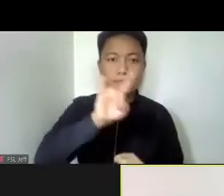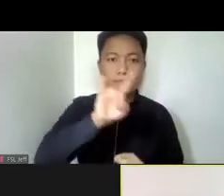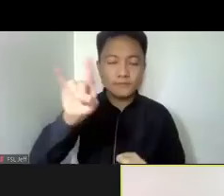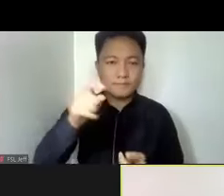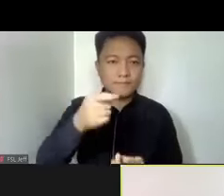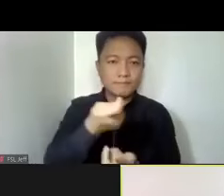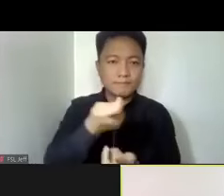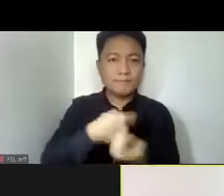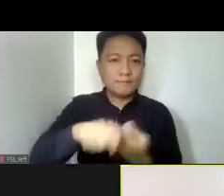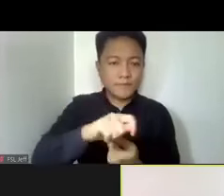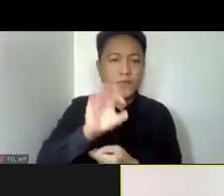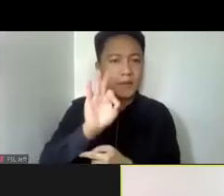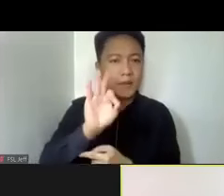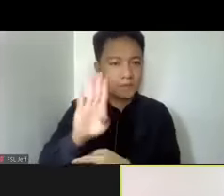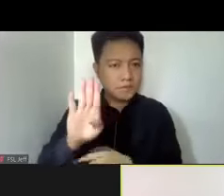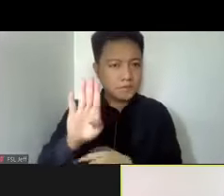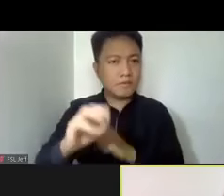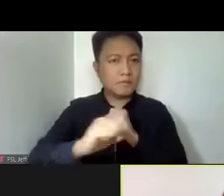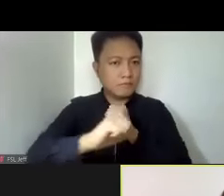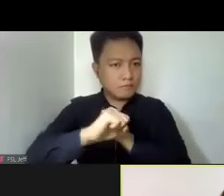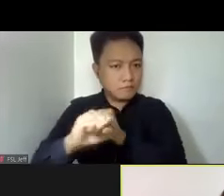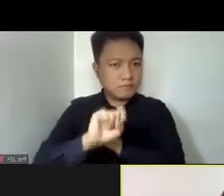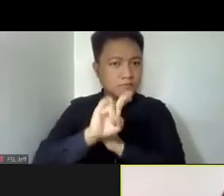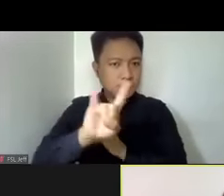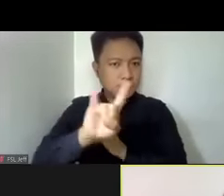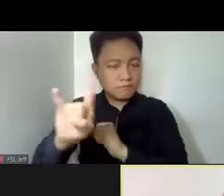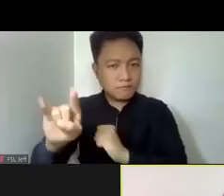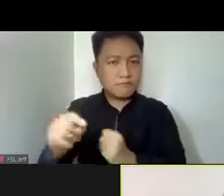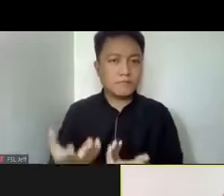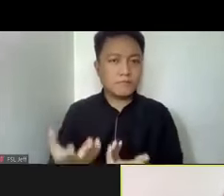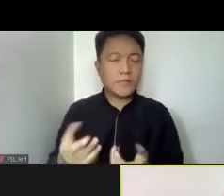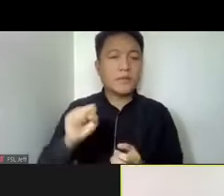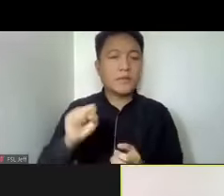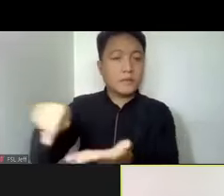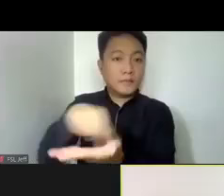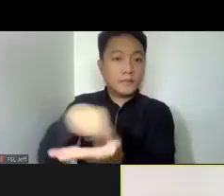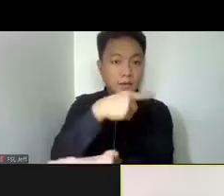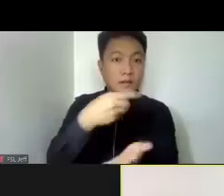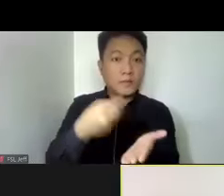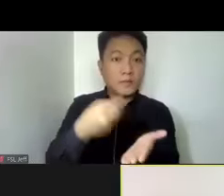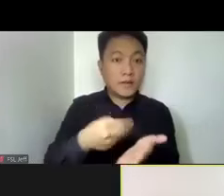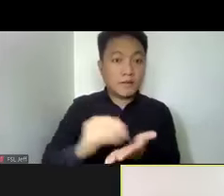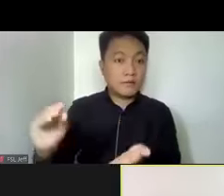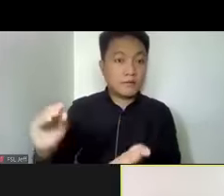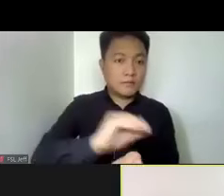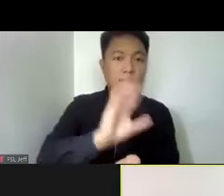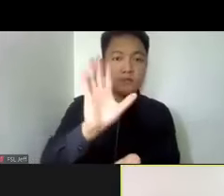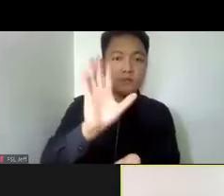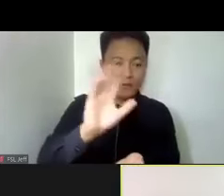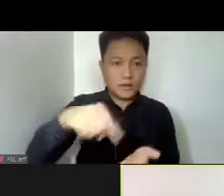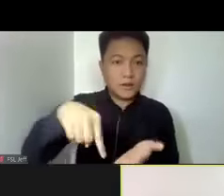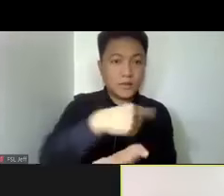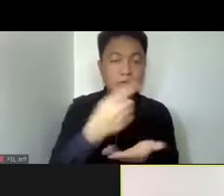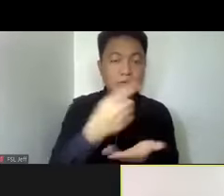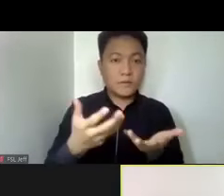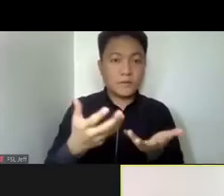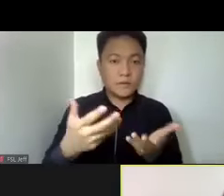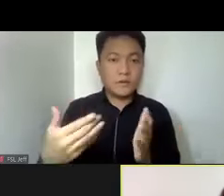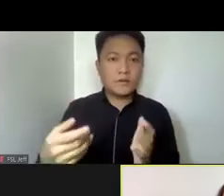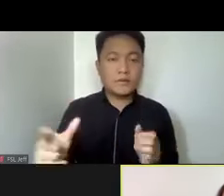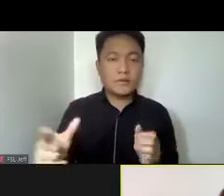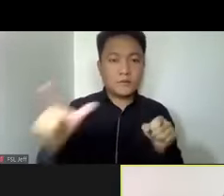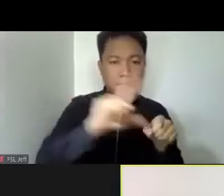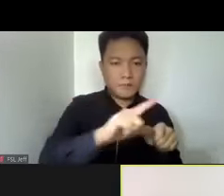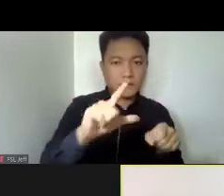to be involved in your projects. Thank you so much, Ms. Georgie. Later, we will be asking you some questions. But for